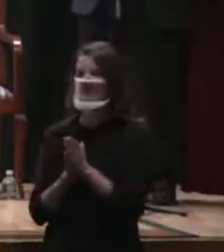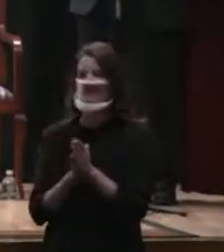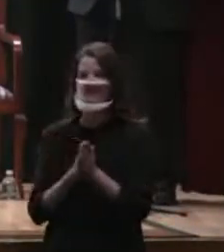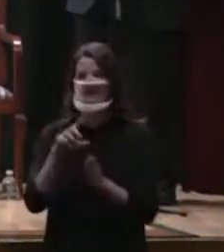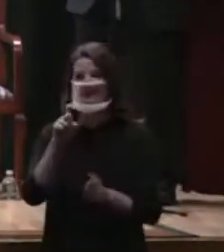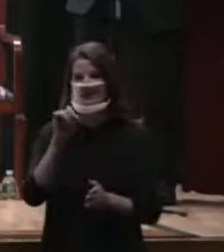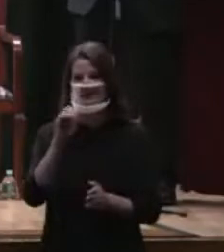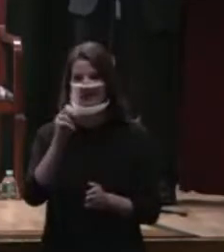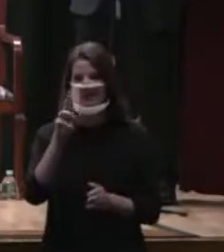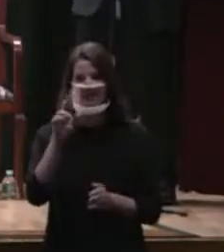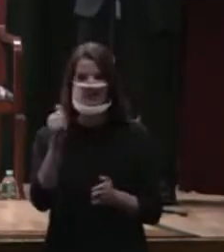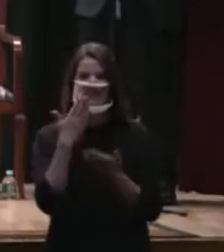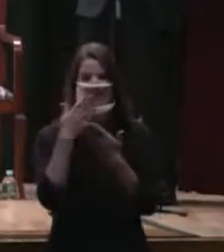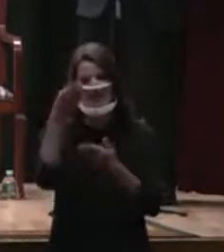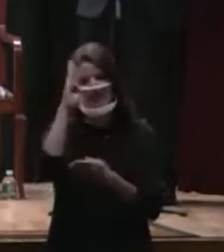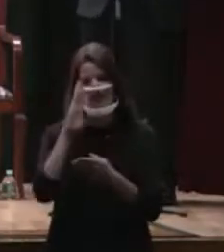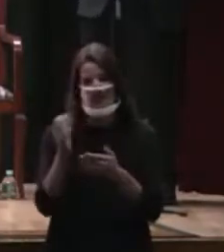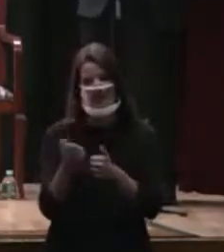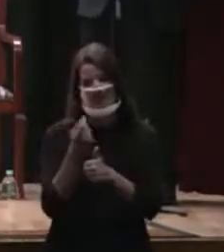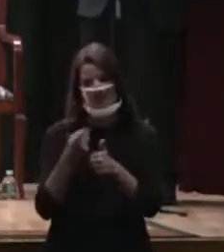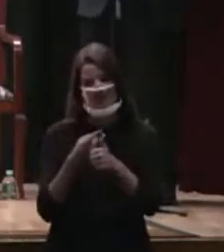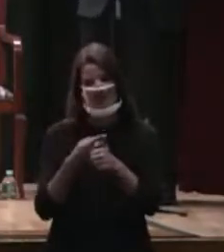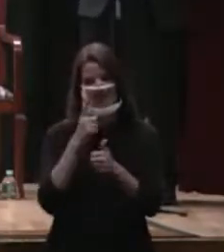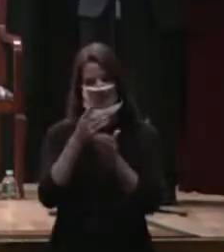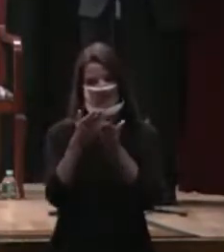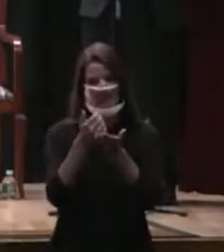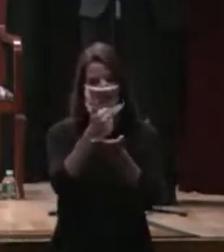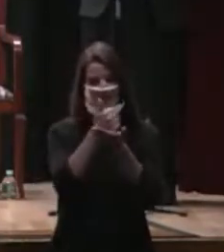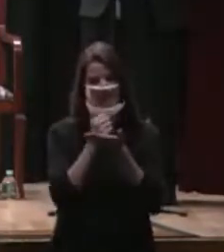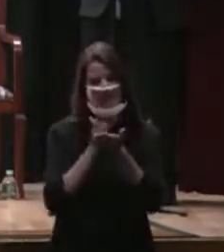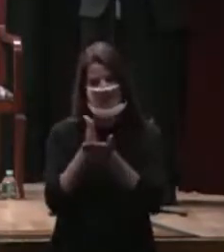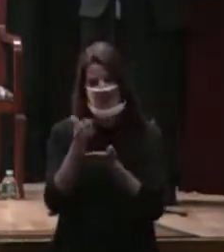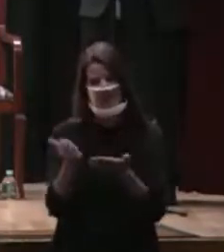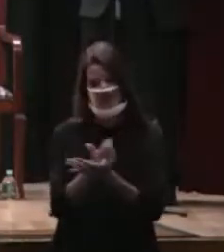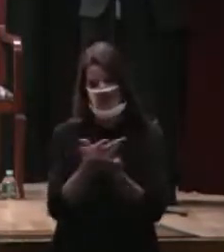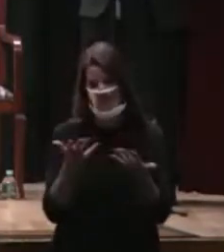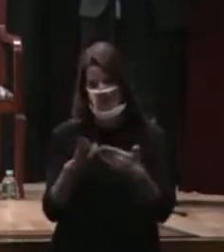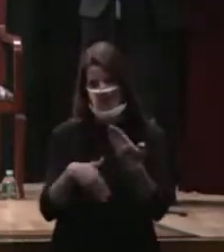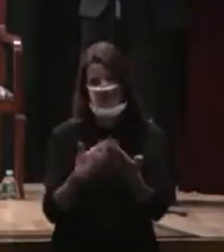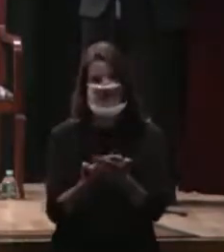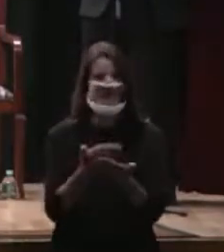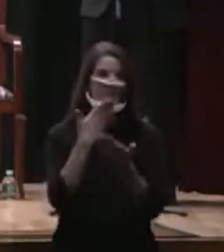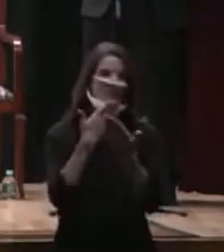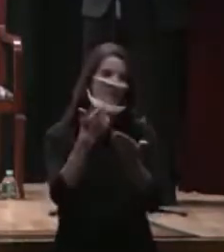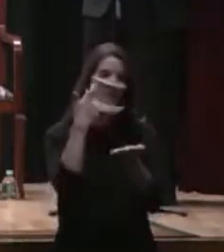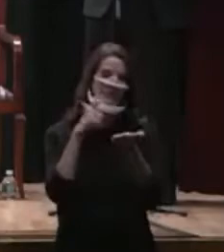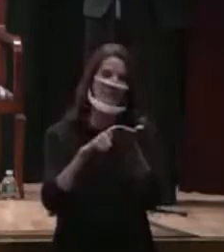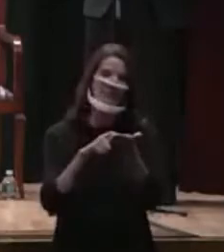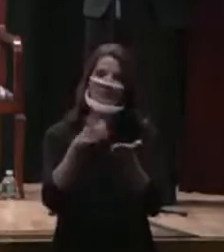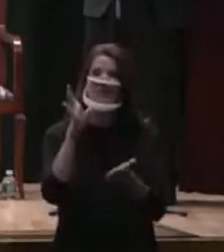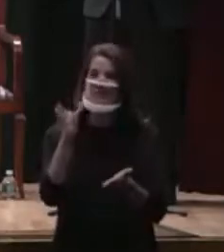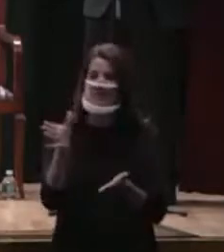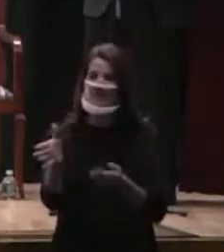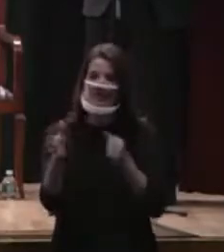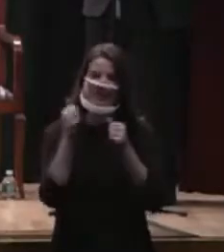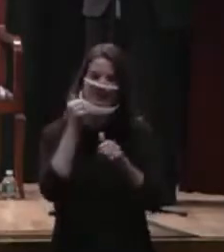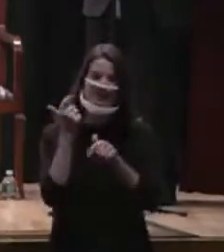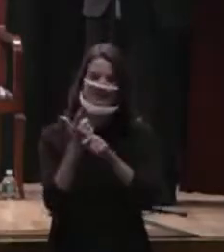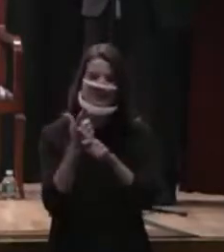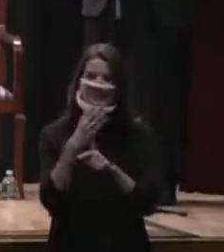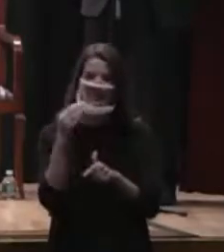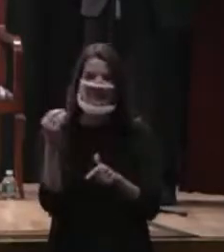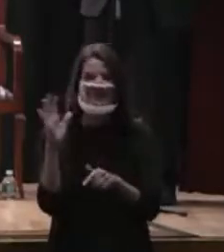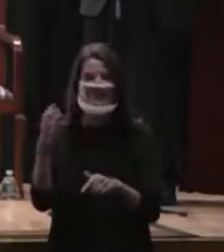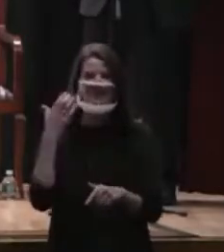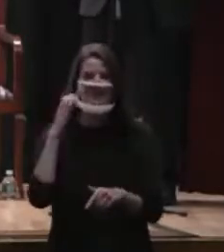Xaviera would like to thank God first, who helped her get through it all. She would like to acknowledge her grandmother, sister,